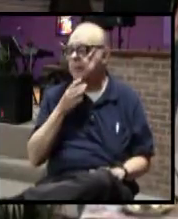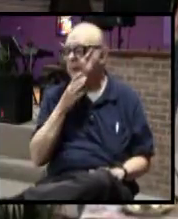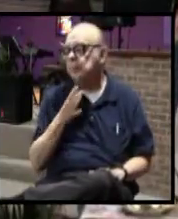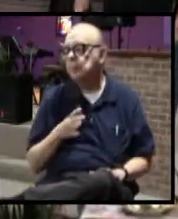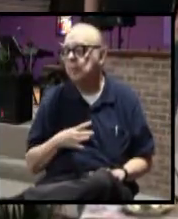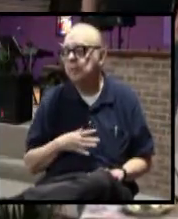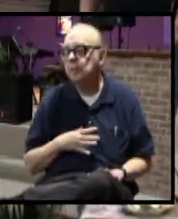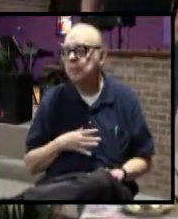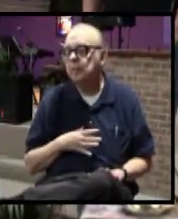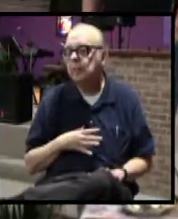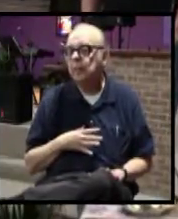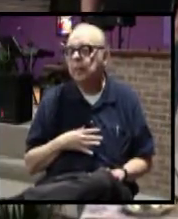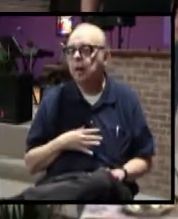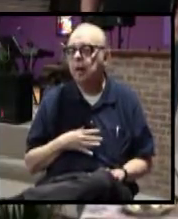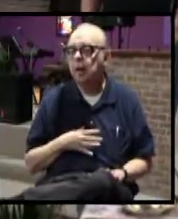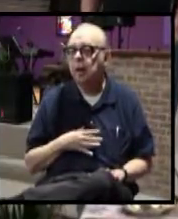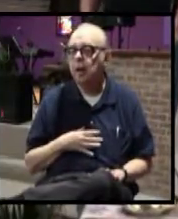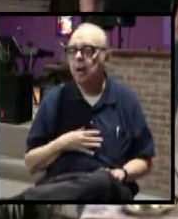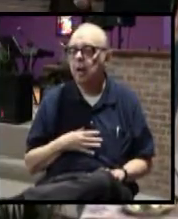married a Japanese woman.